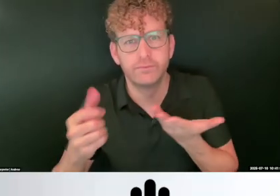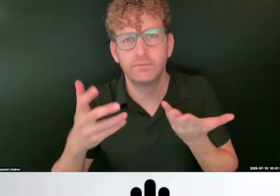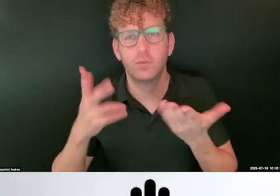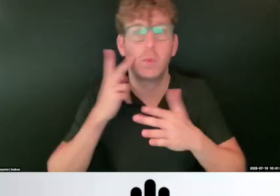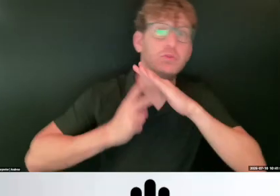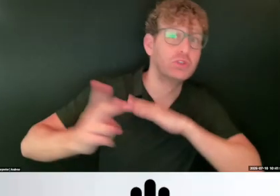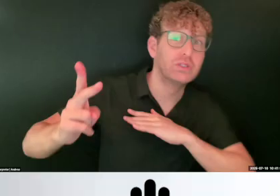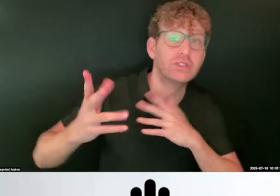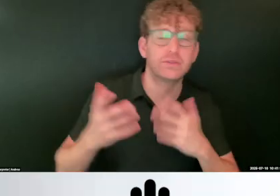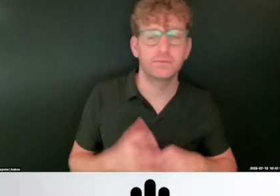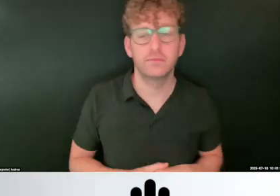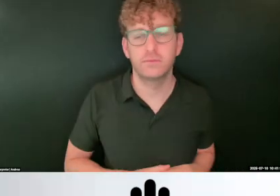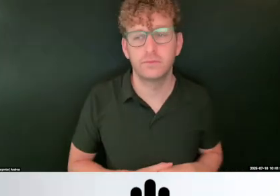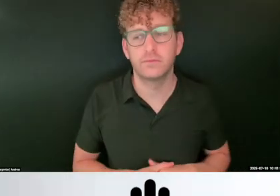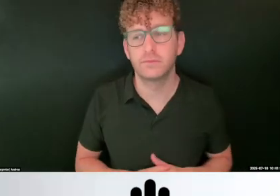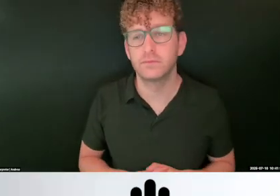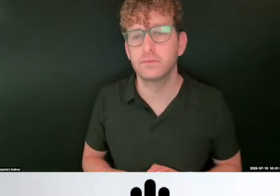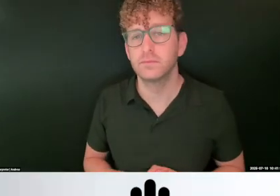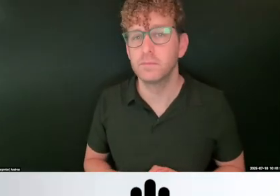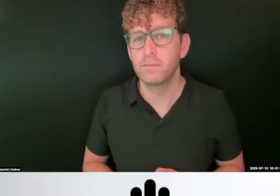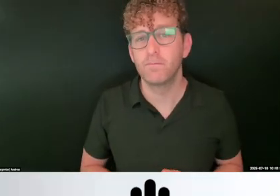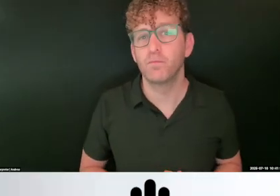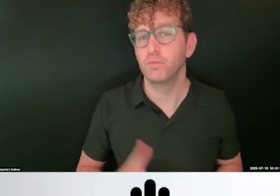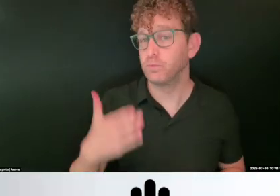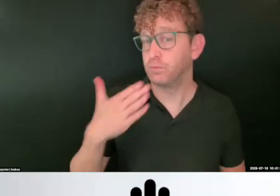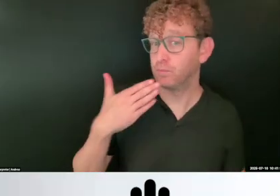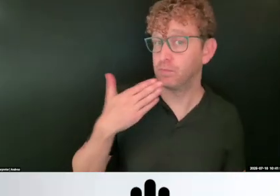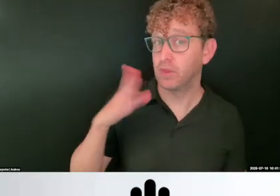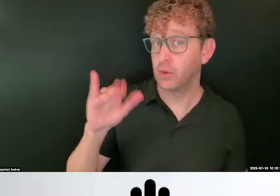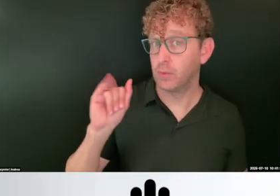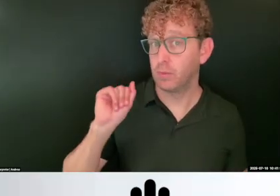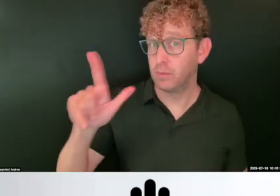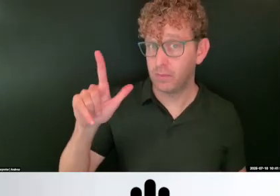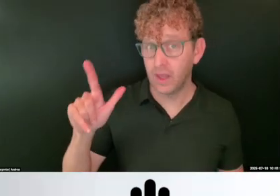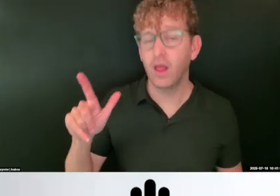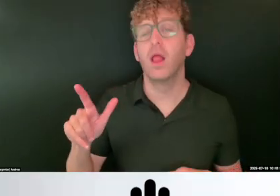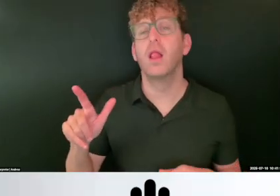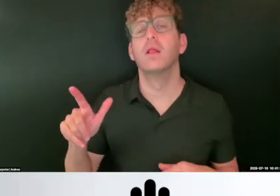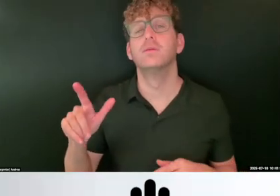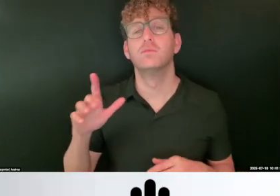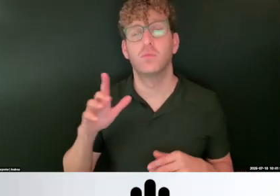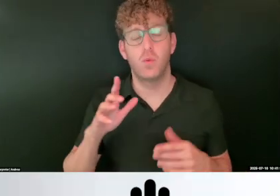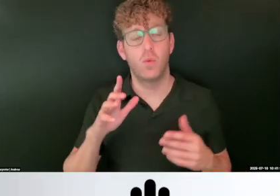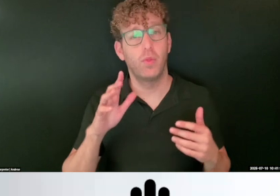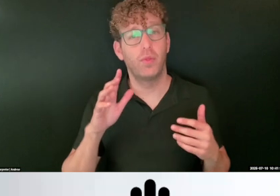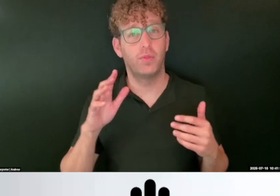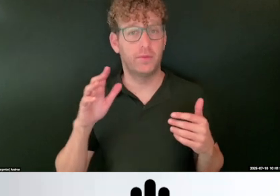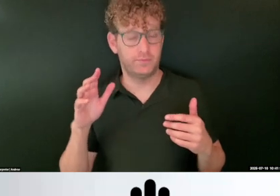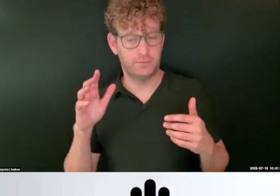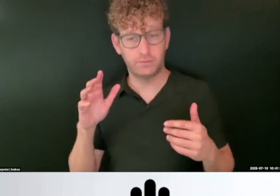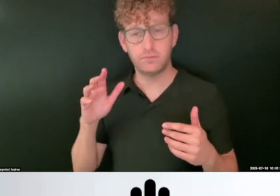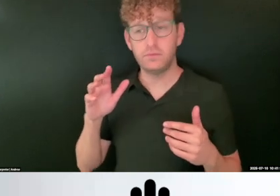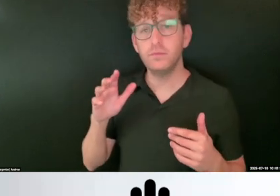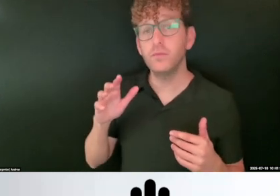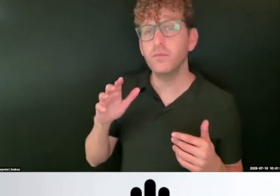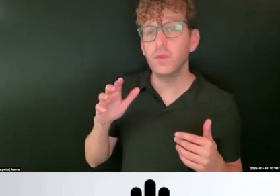Thanks, Bill. I could take the DCAP portion and then I'll hand it to you, Olivia. So going back to the DCAP allocation, so right